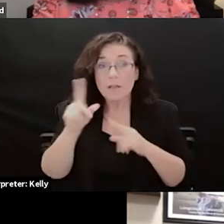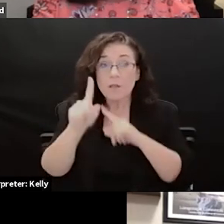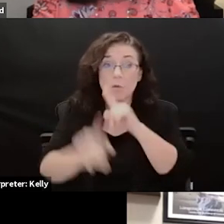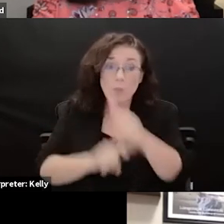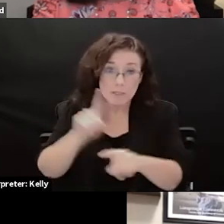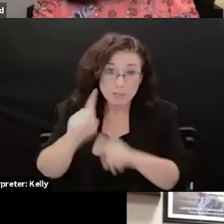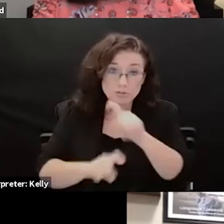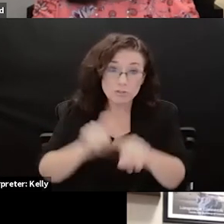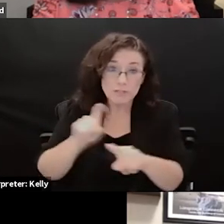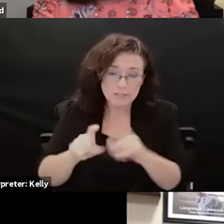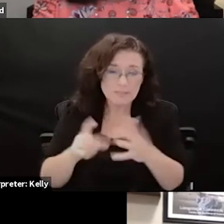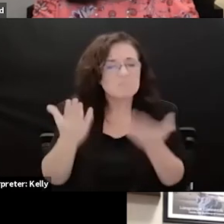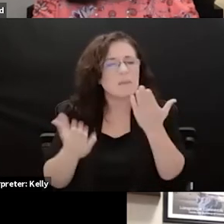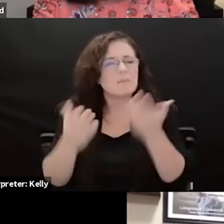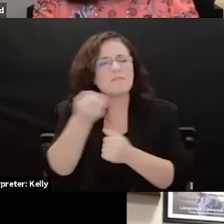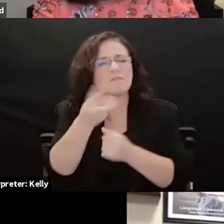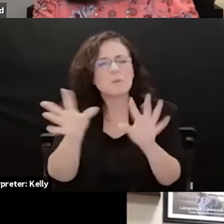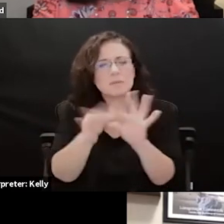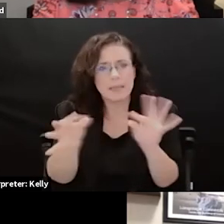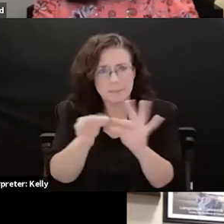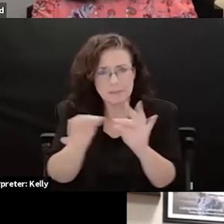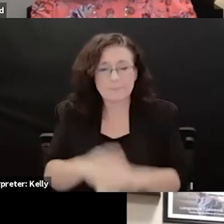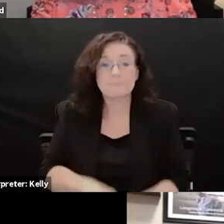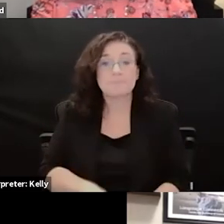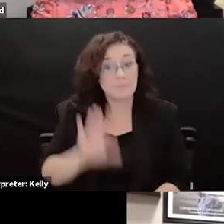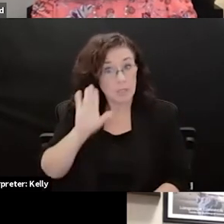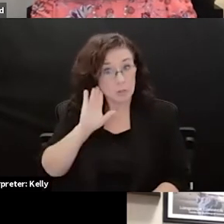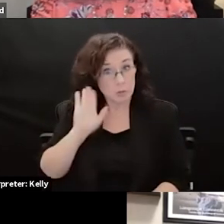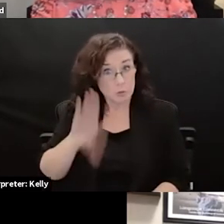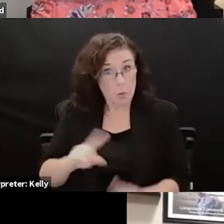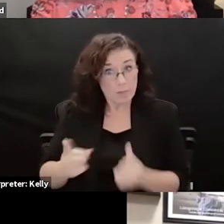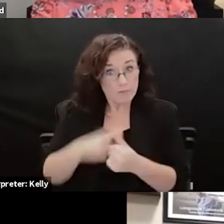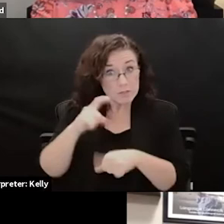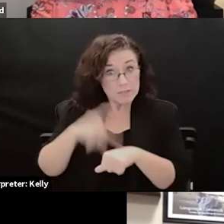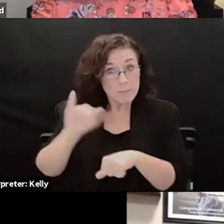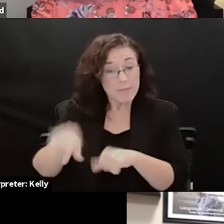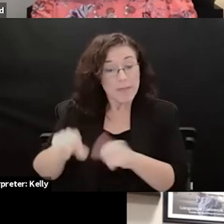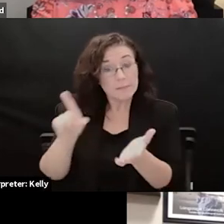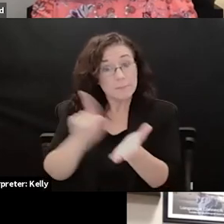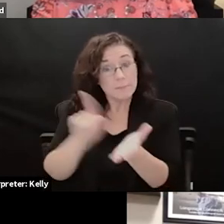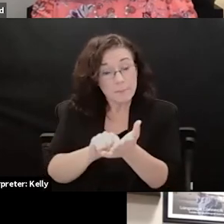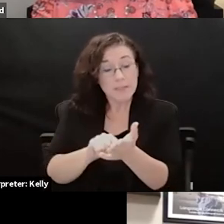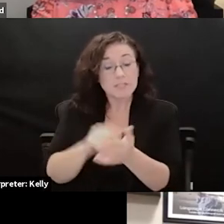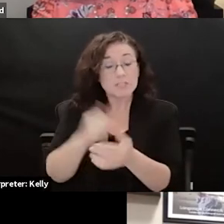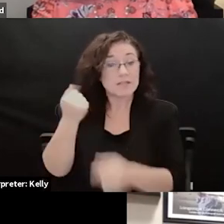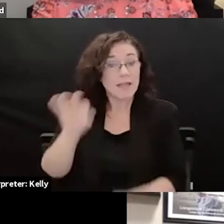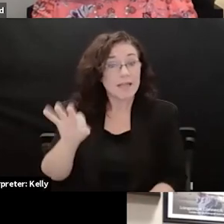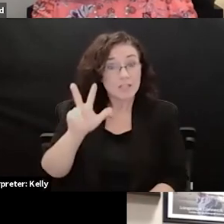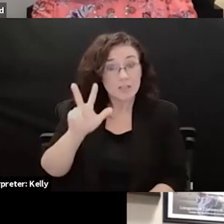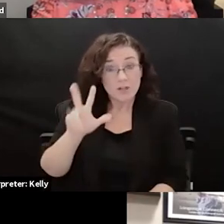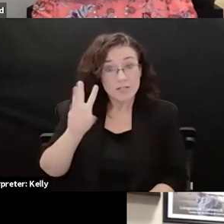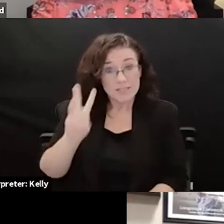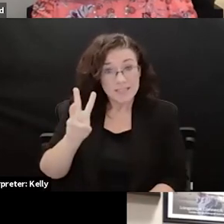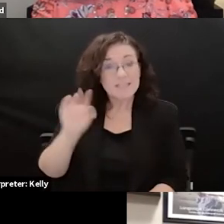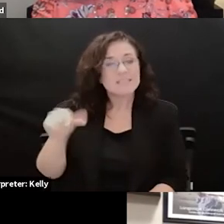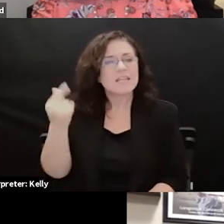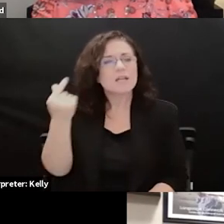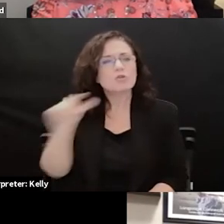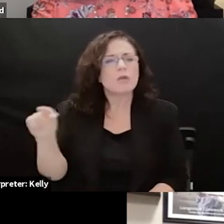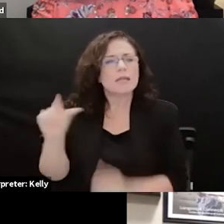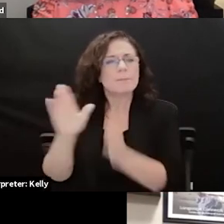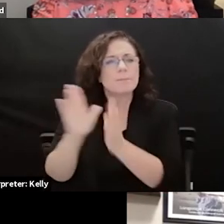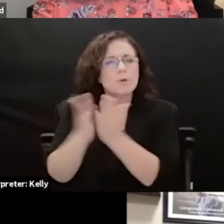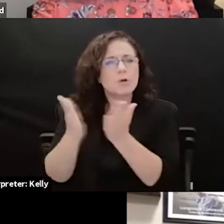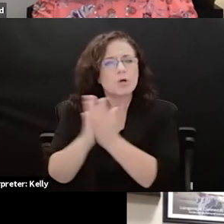statements so did you know that in first published in 1936 negro motorist green book it was a green